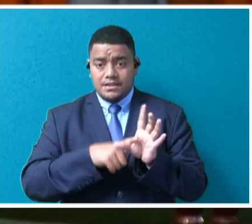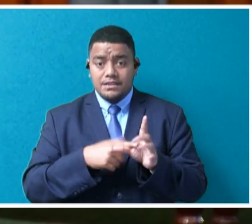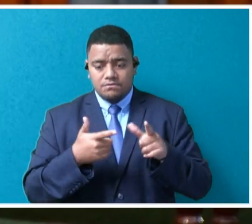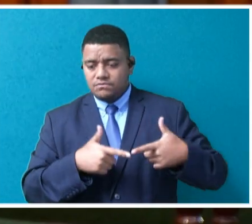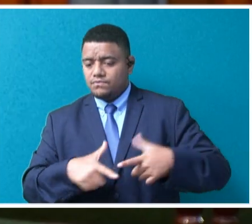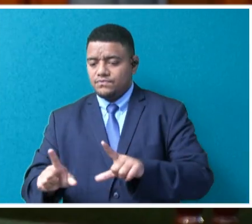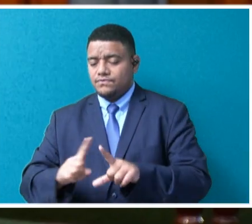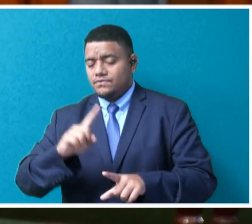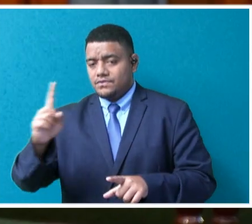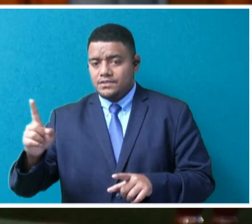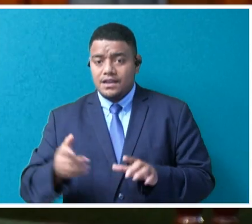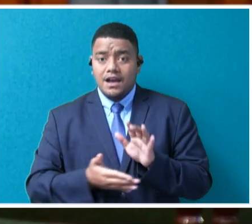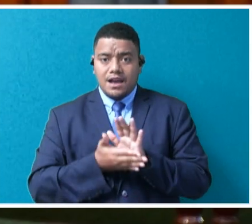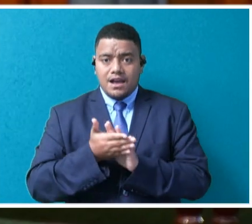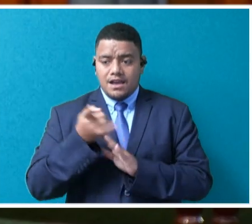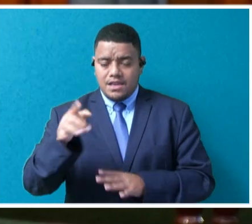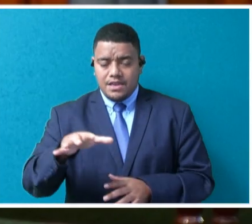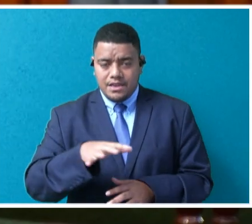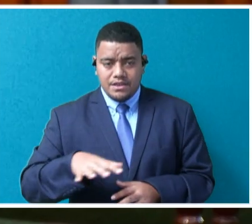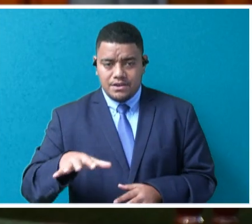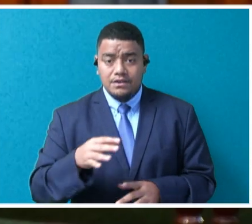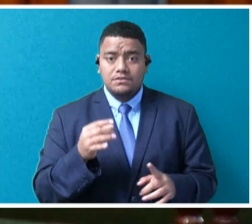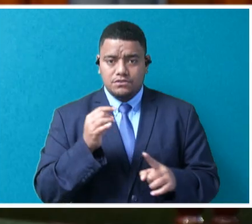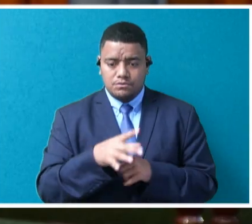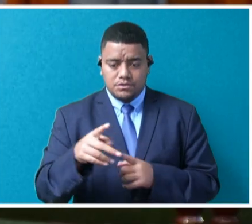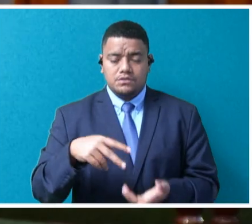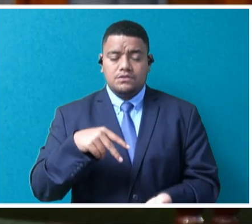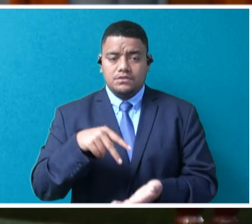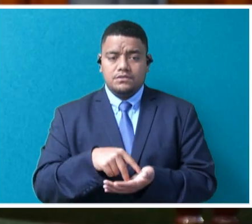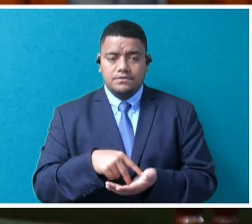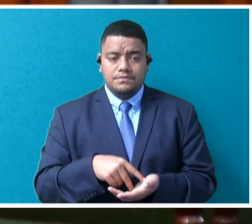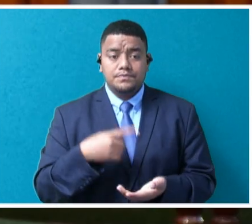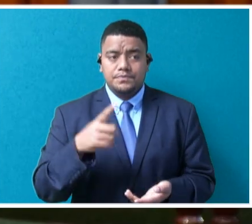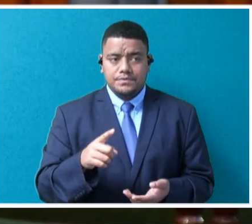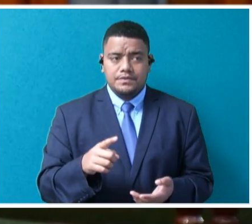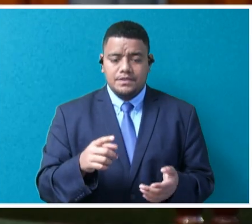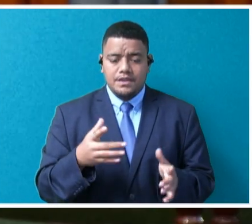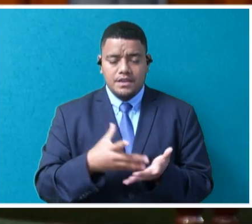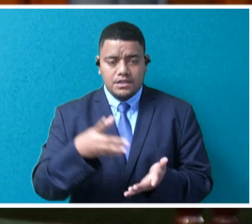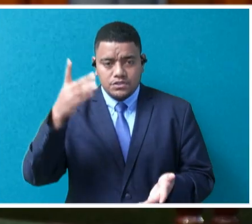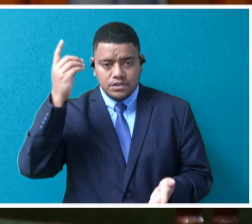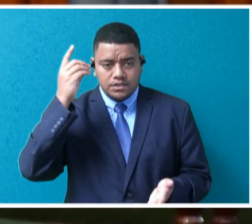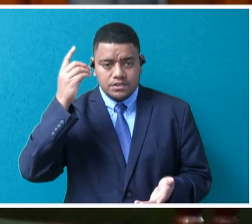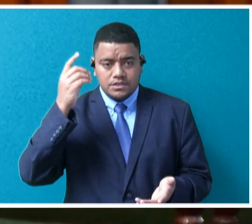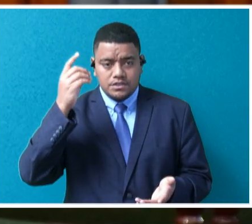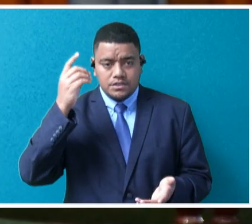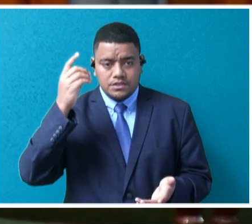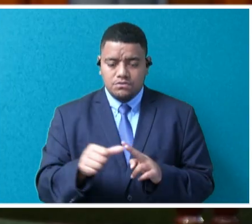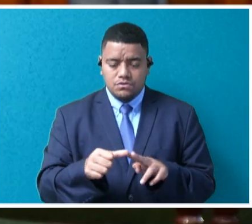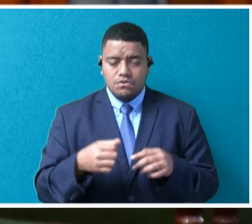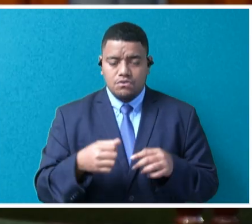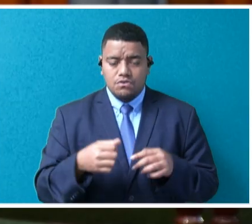deployed into a highly demanded areas, especially STEM subjects and primary education, while they completed